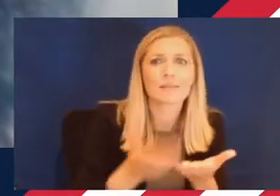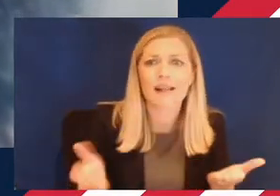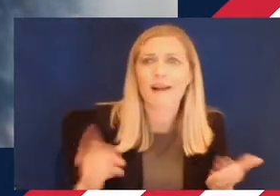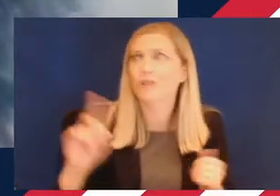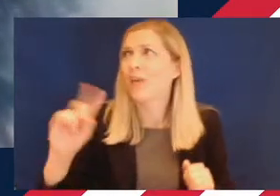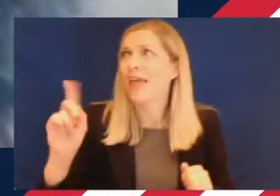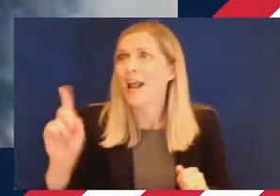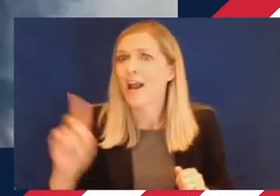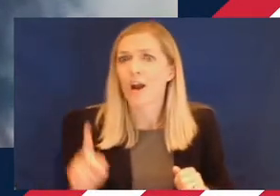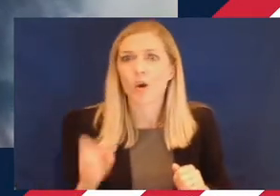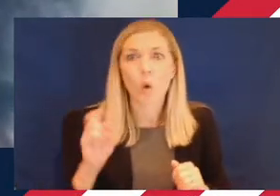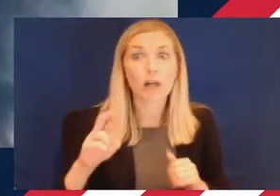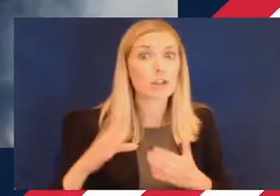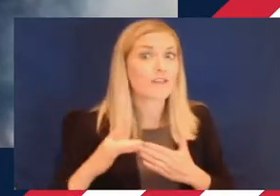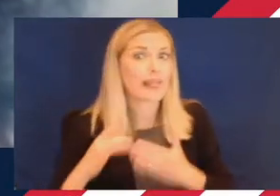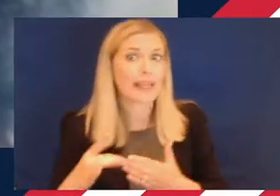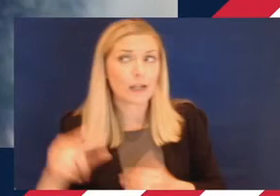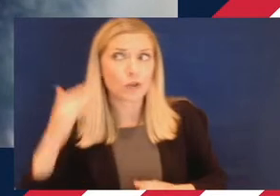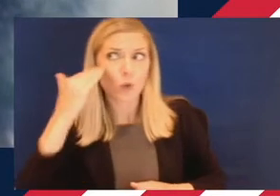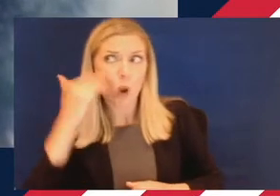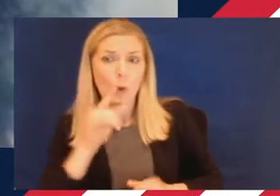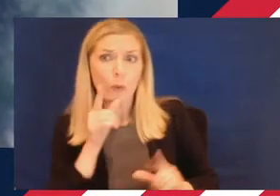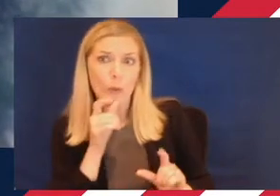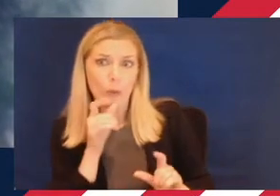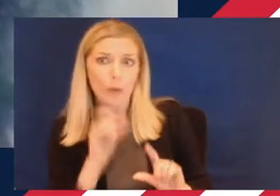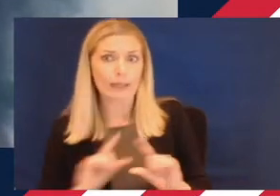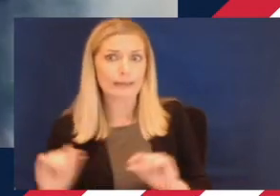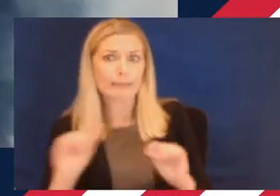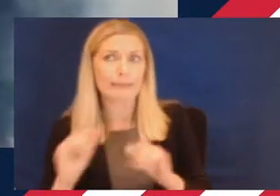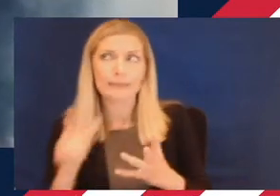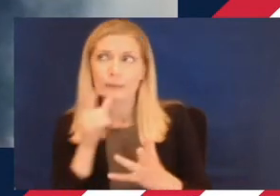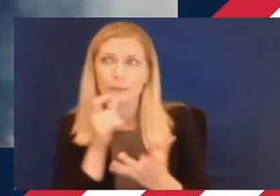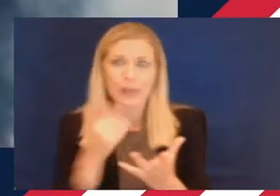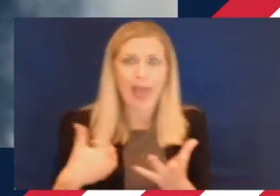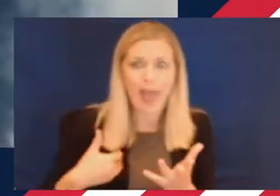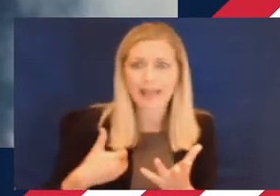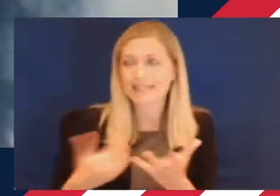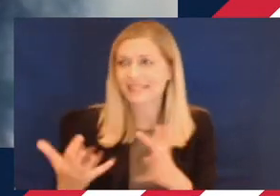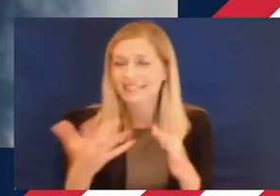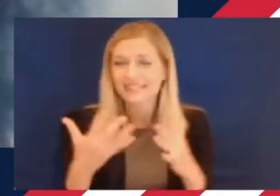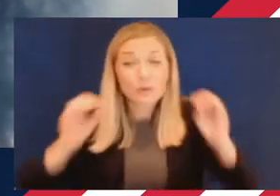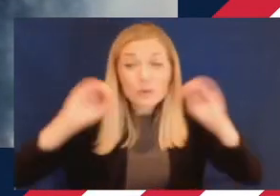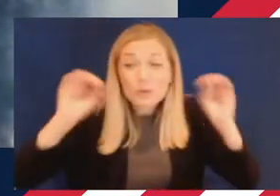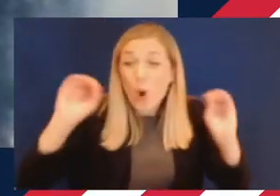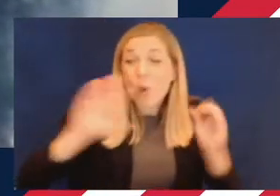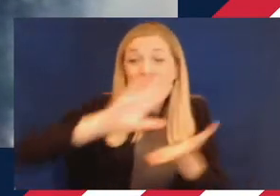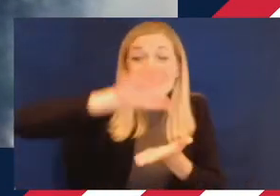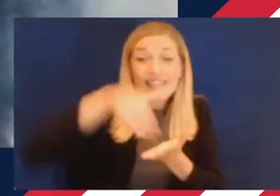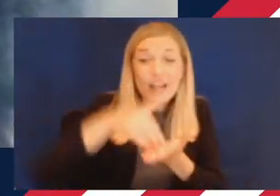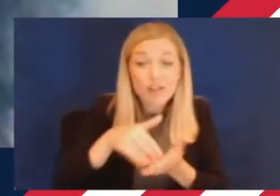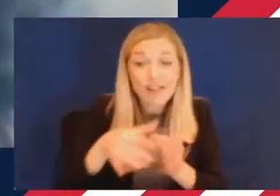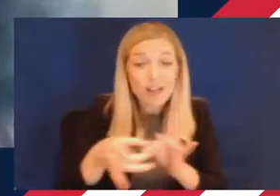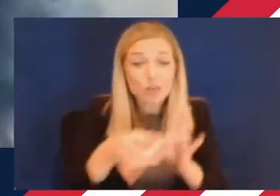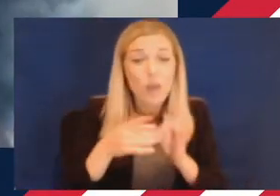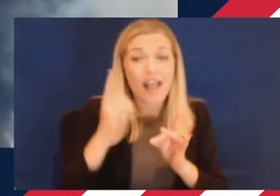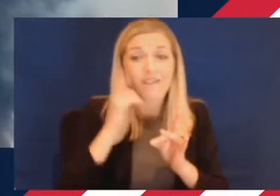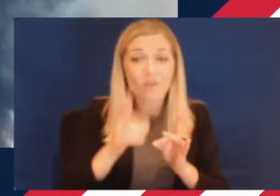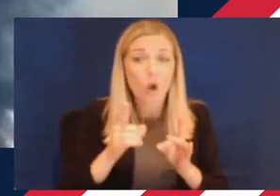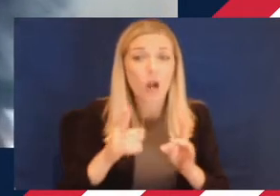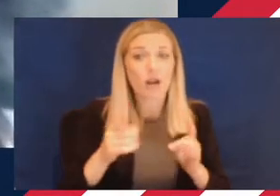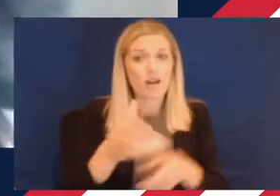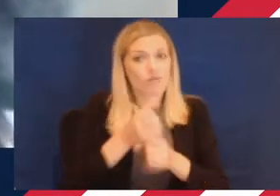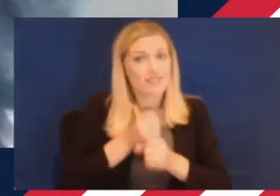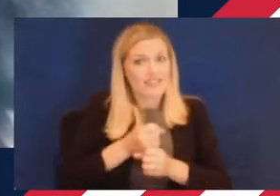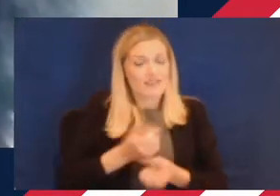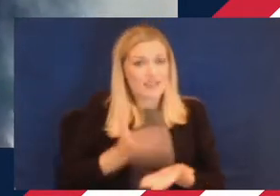parents, as more parents began to enroll their child. There was no centralized way for providers to obtain supplies. I actually